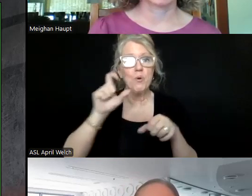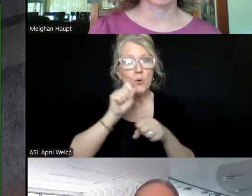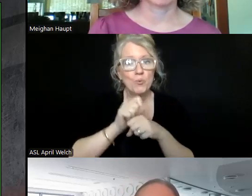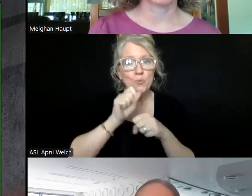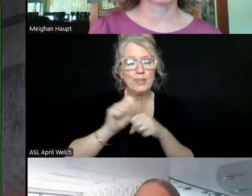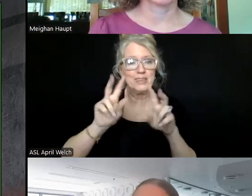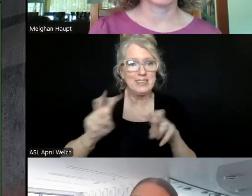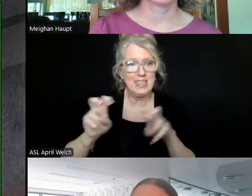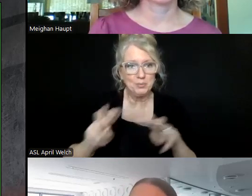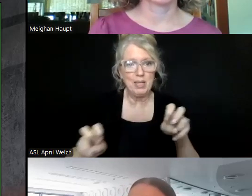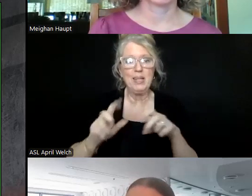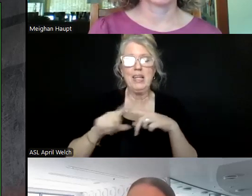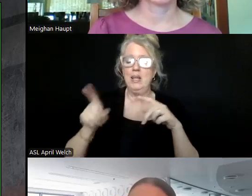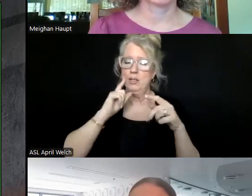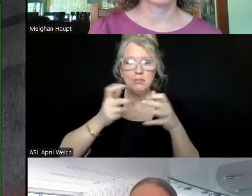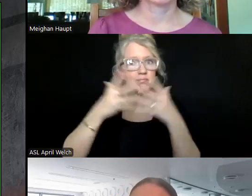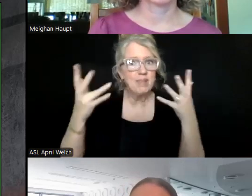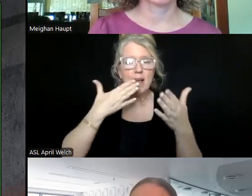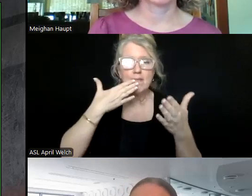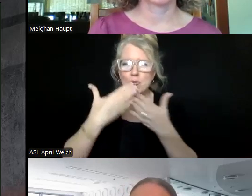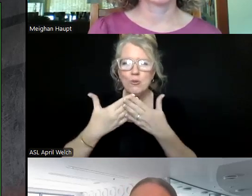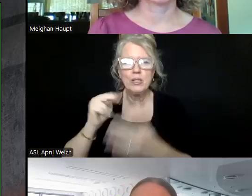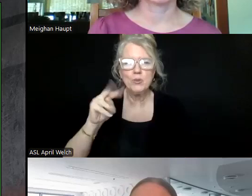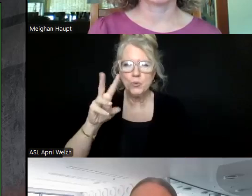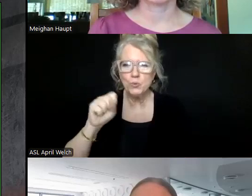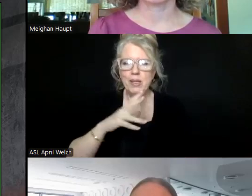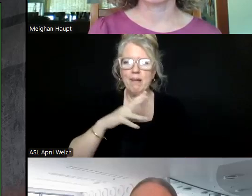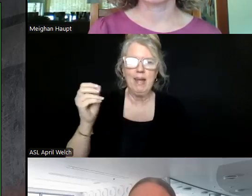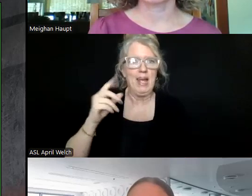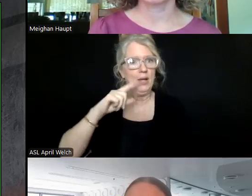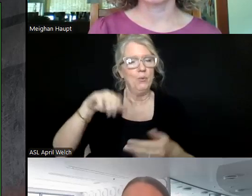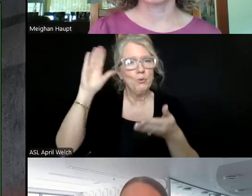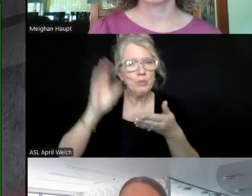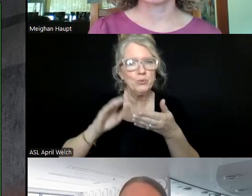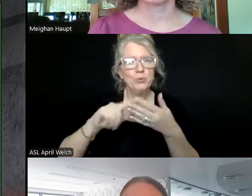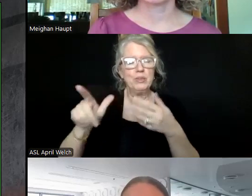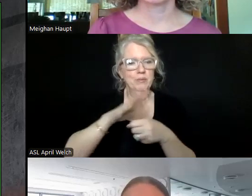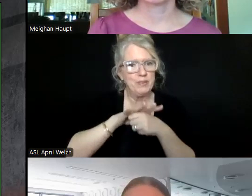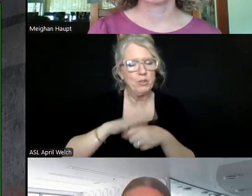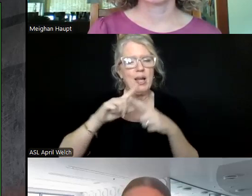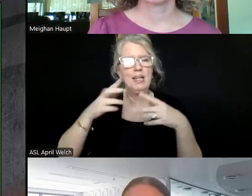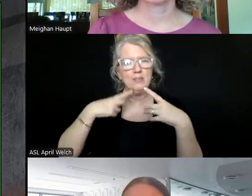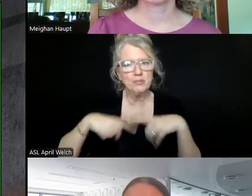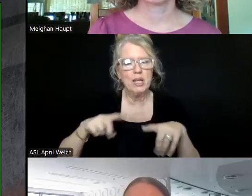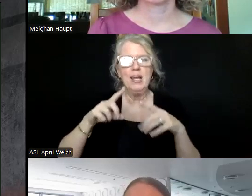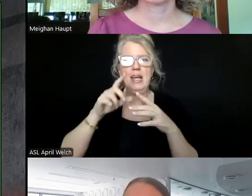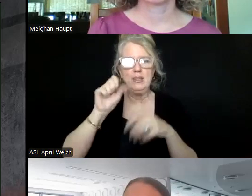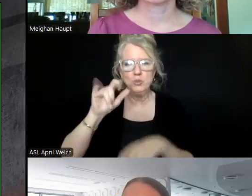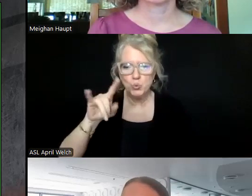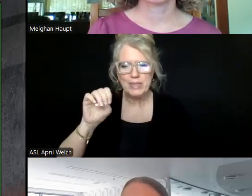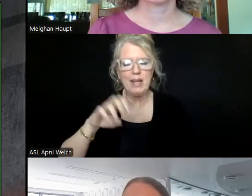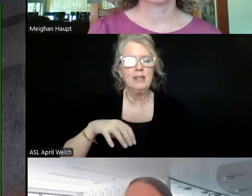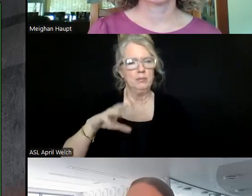found that, sure, we had a lot of good news that, in fact, we were reducing distress and suicidality among callers, but